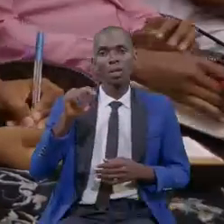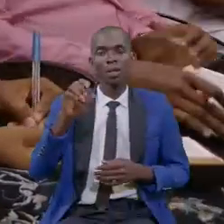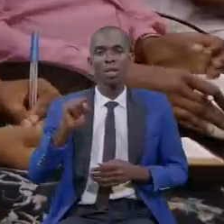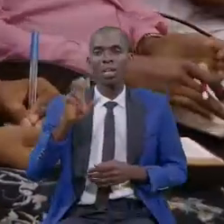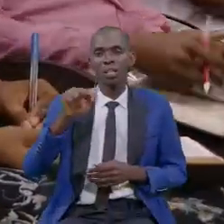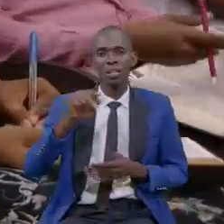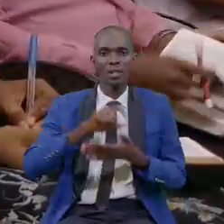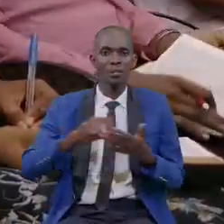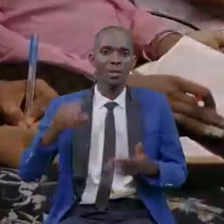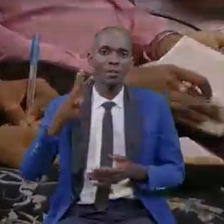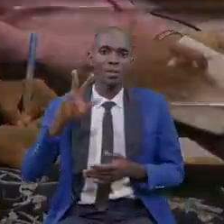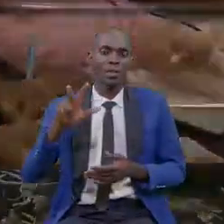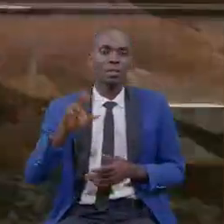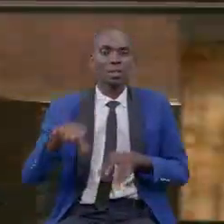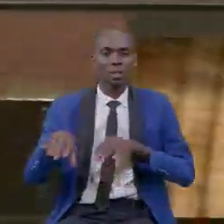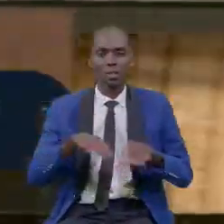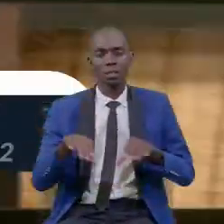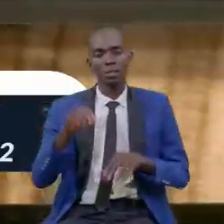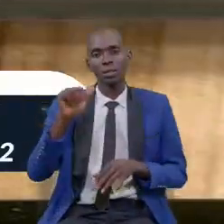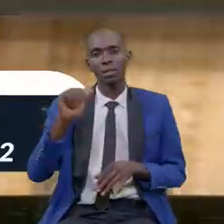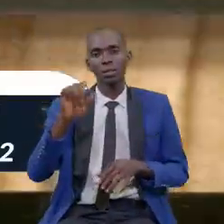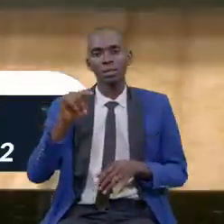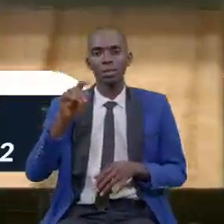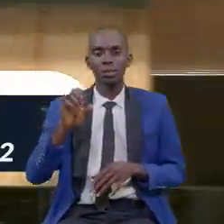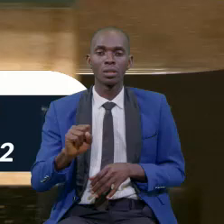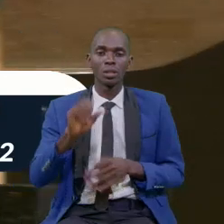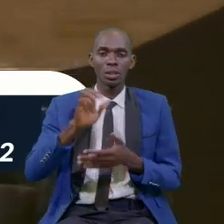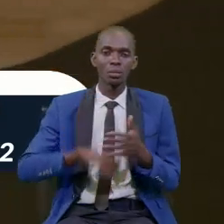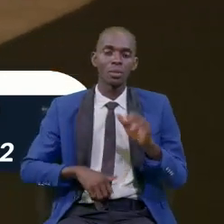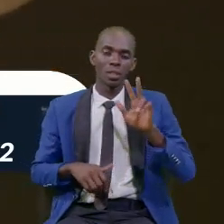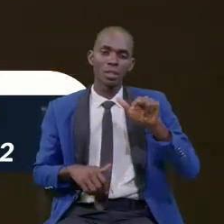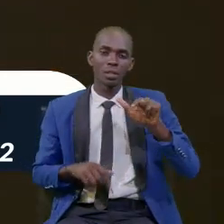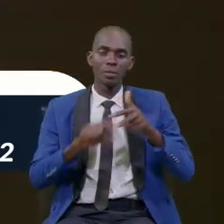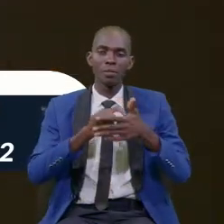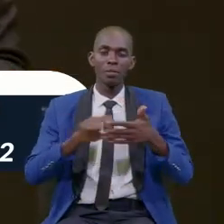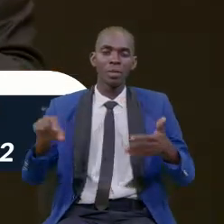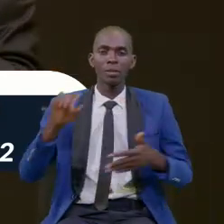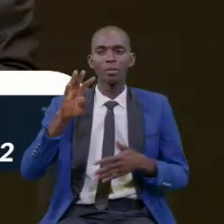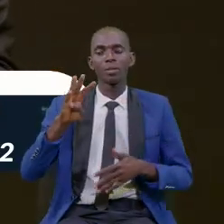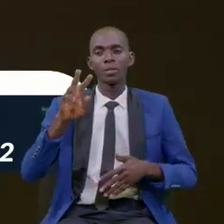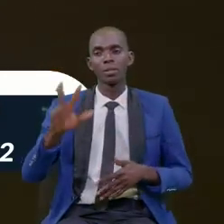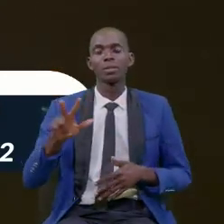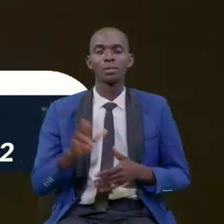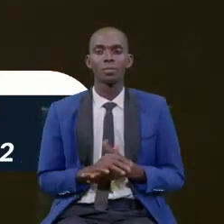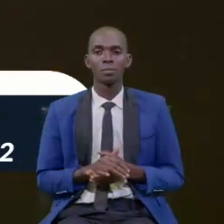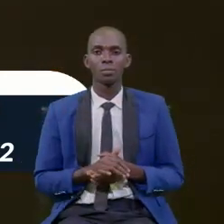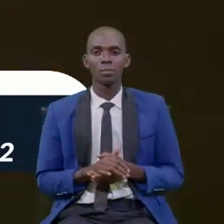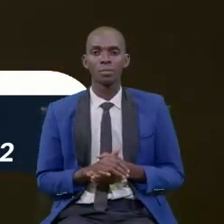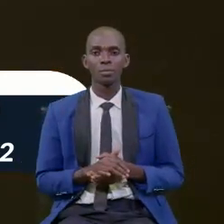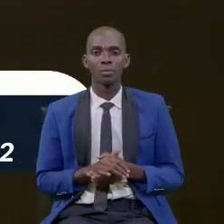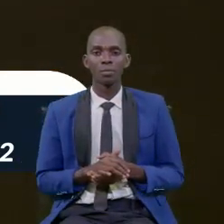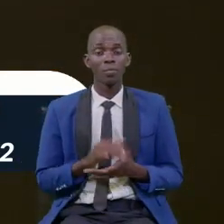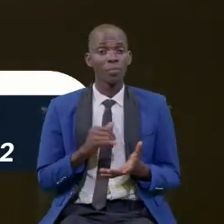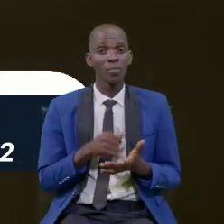verse 43. Acts chapter 13. We're reading from verse 43.